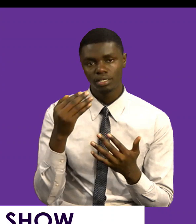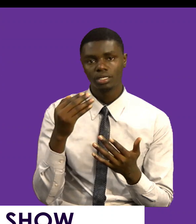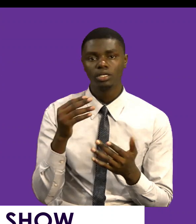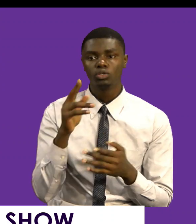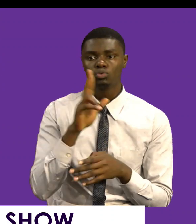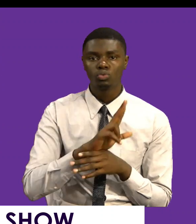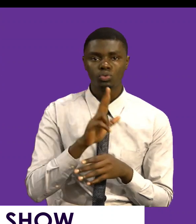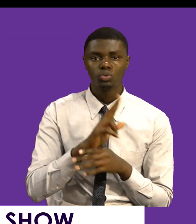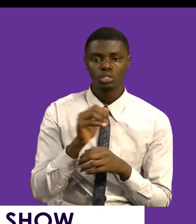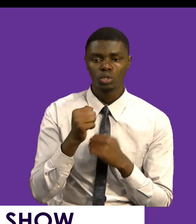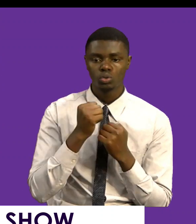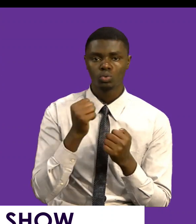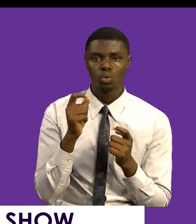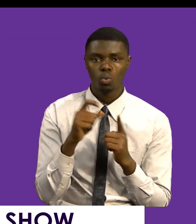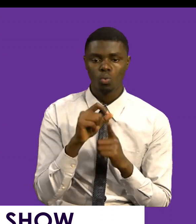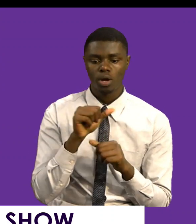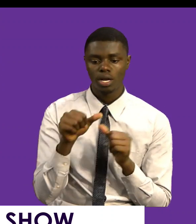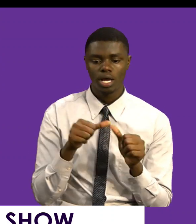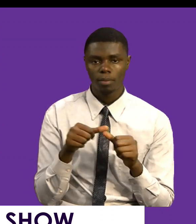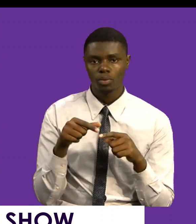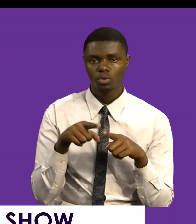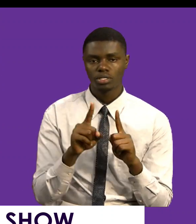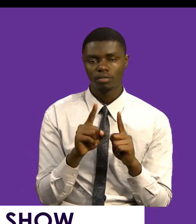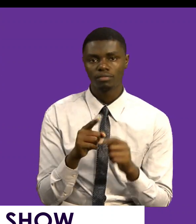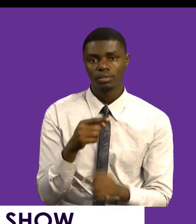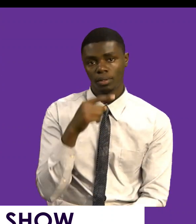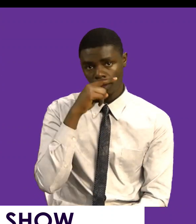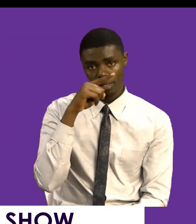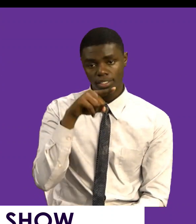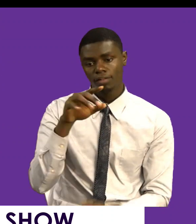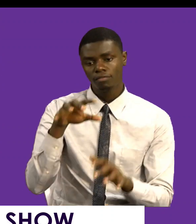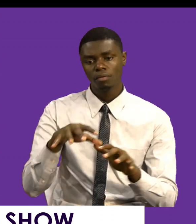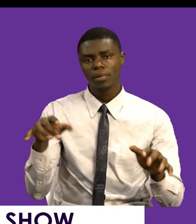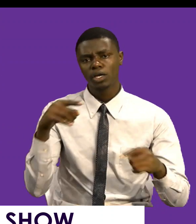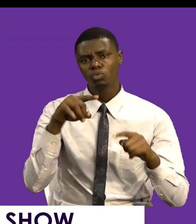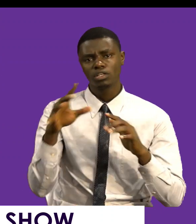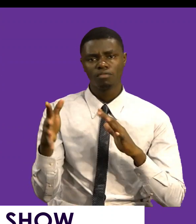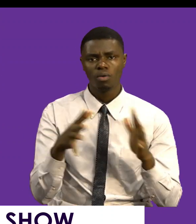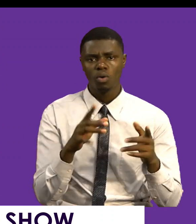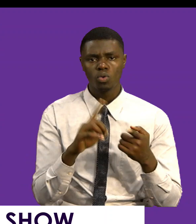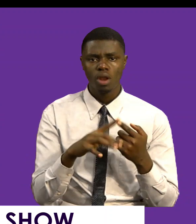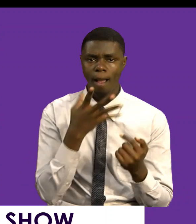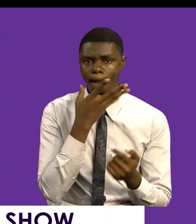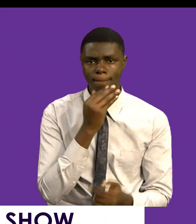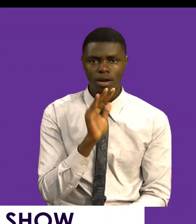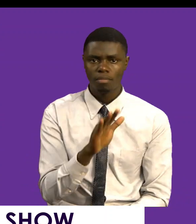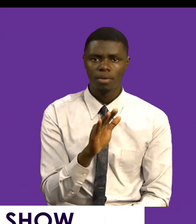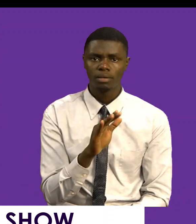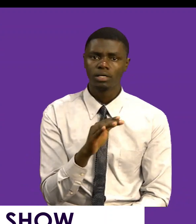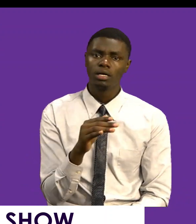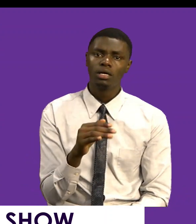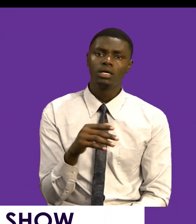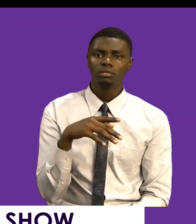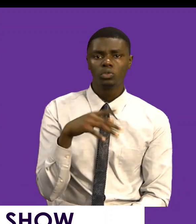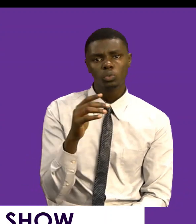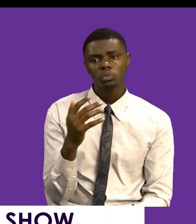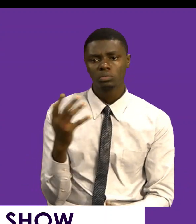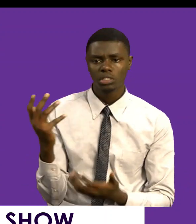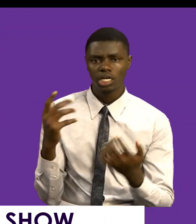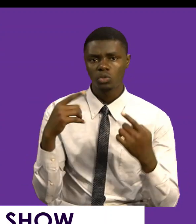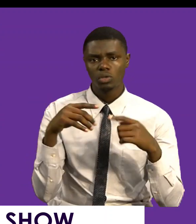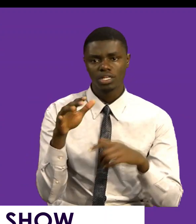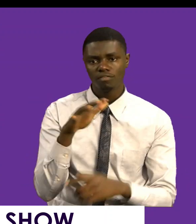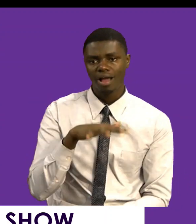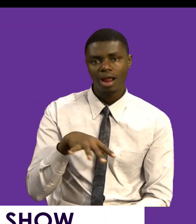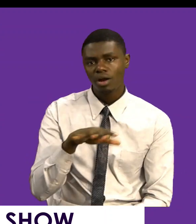use strong words about you. How do you market yourself to your man? Do you carry yourself around like